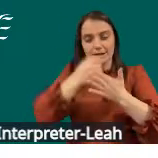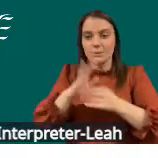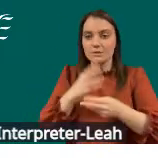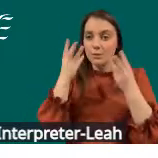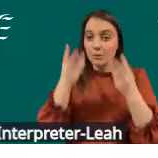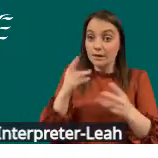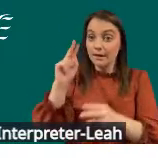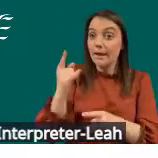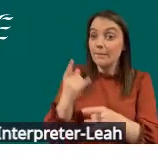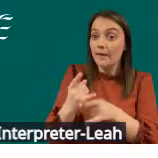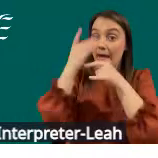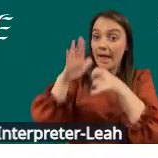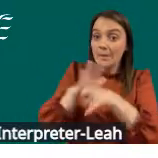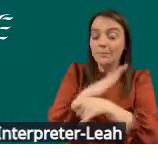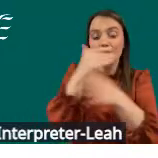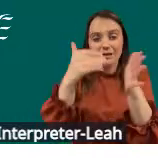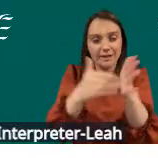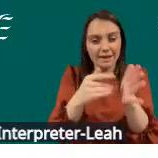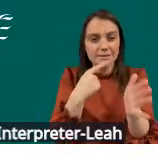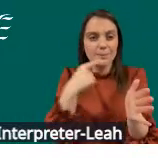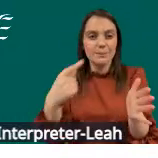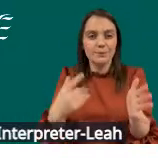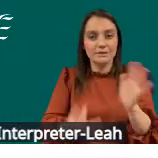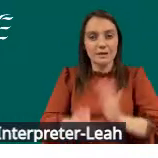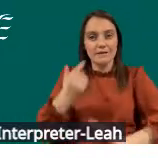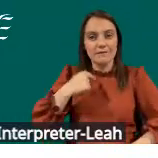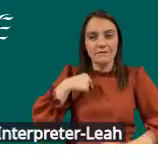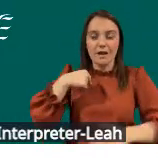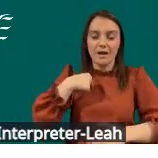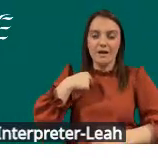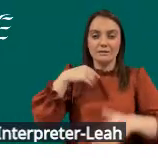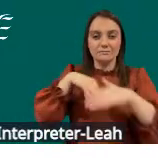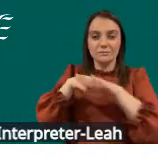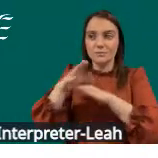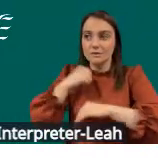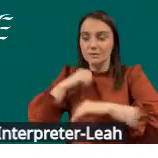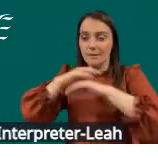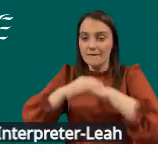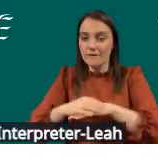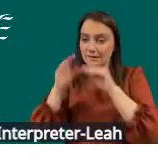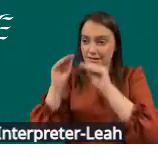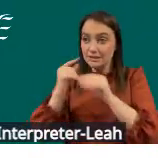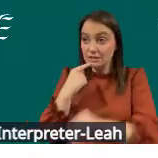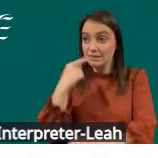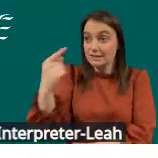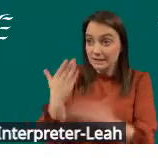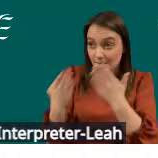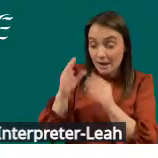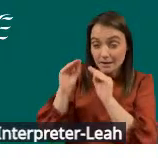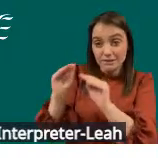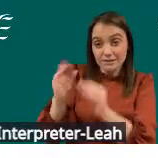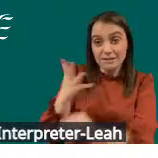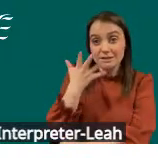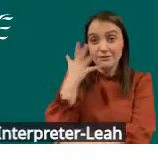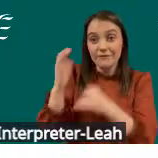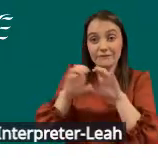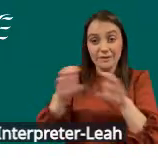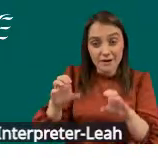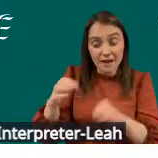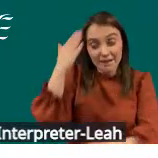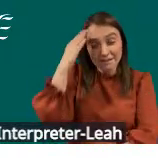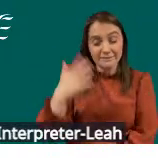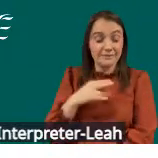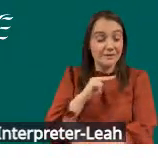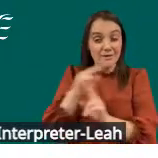very helpful in one way. But I suppose if I went into my friend who's a teacher and told them how to teach 5th class or whatever, I know what I'd be met